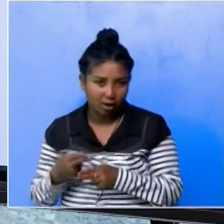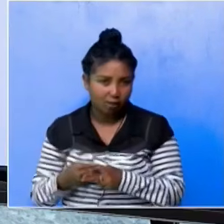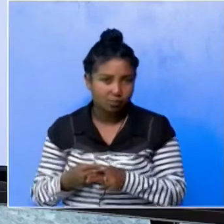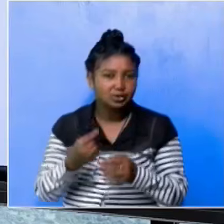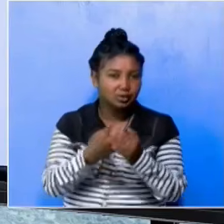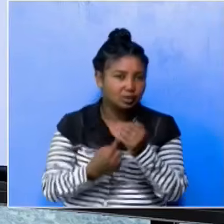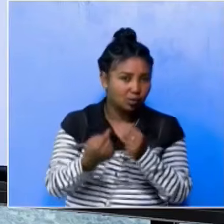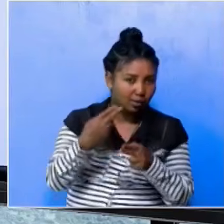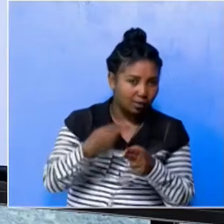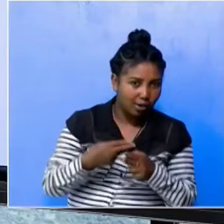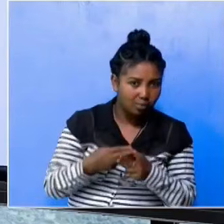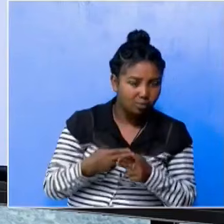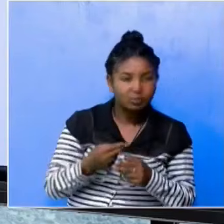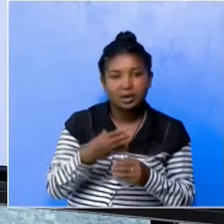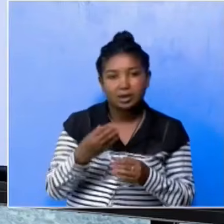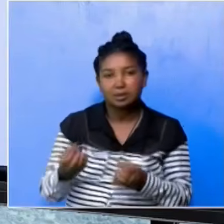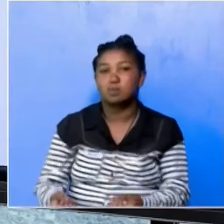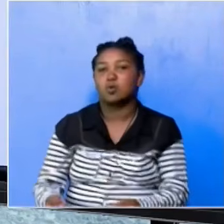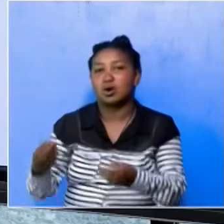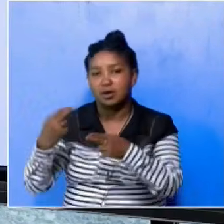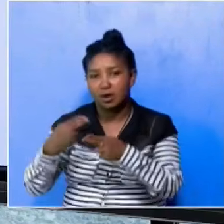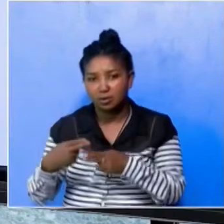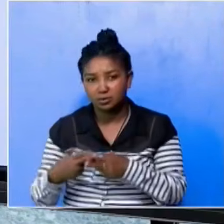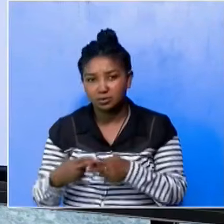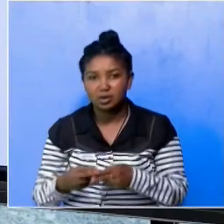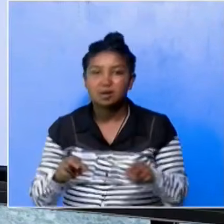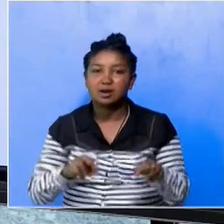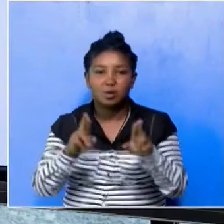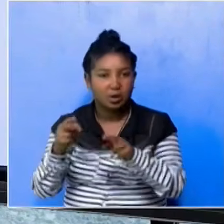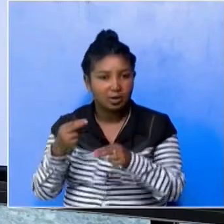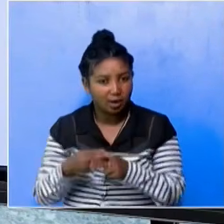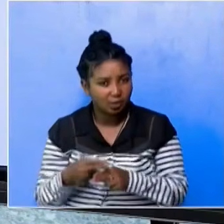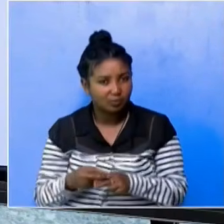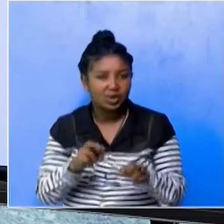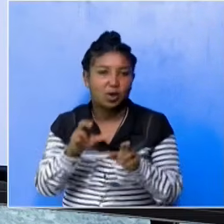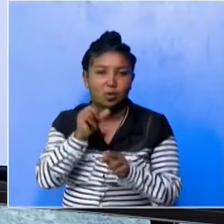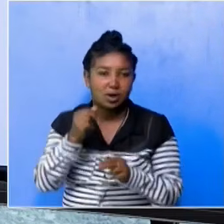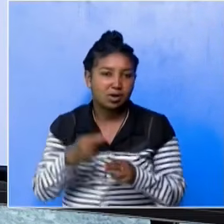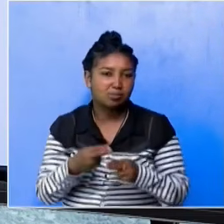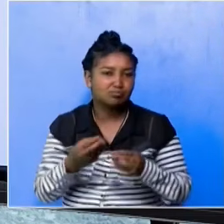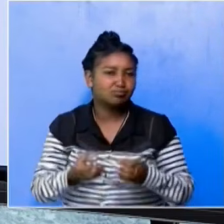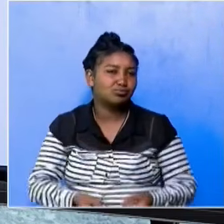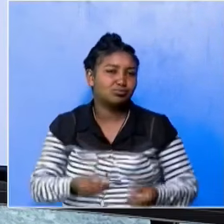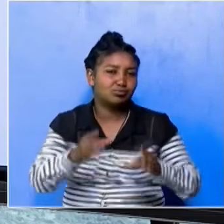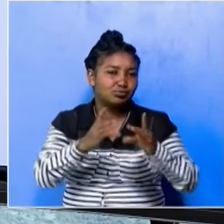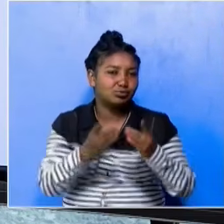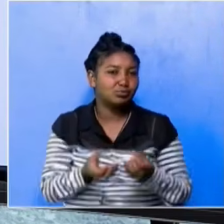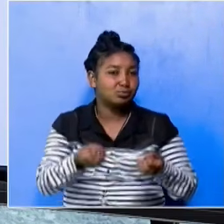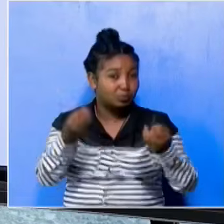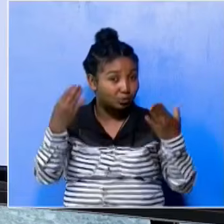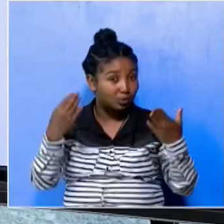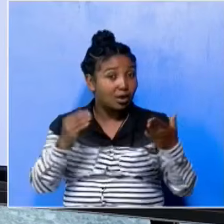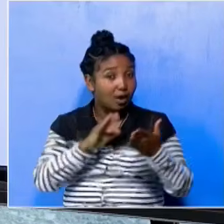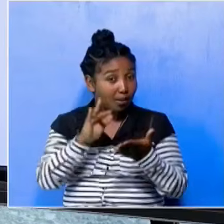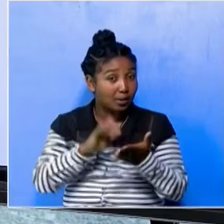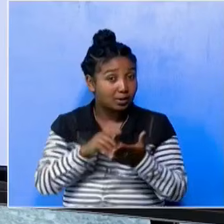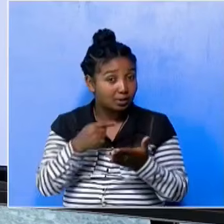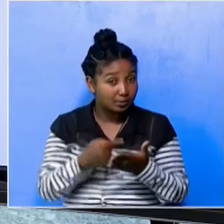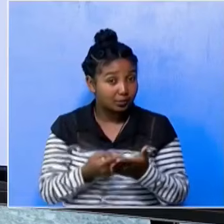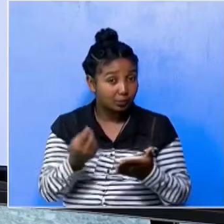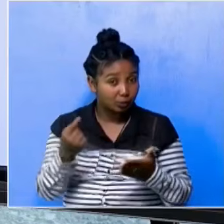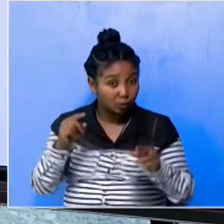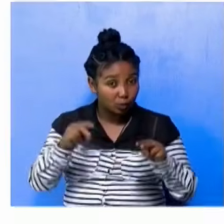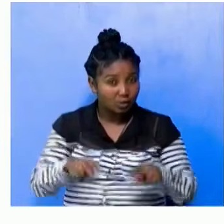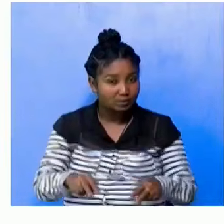singular noun, and also plural noun, regular noun, irregular noun. There are so many, okay? Among them, our